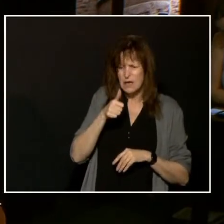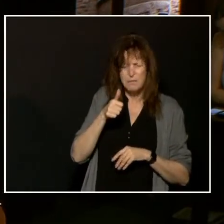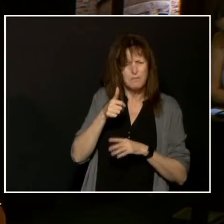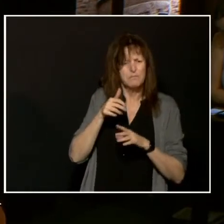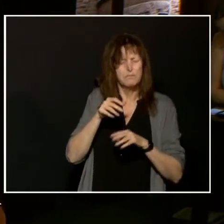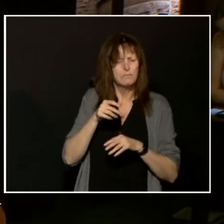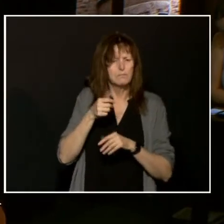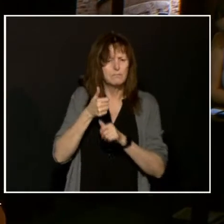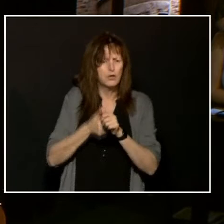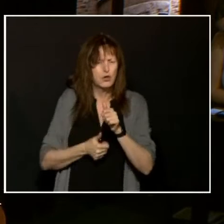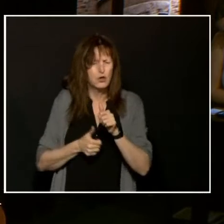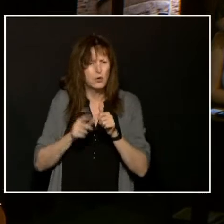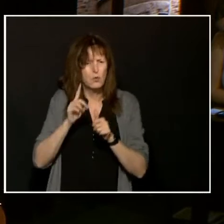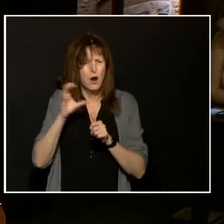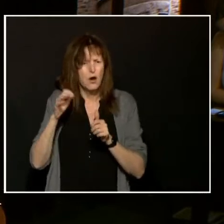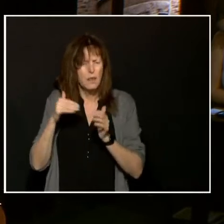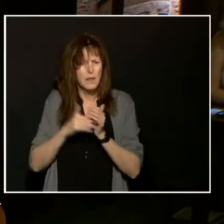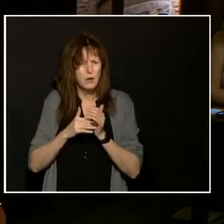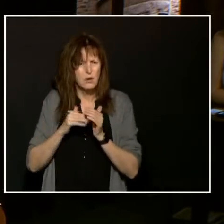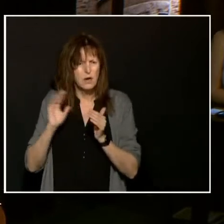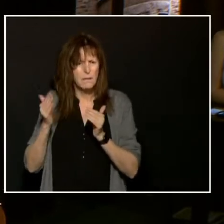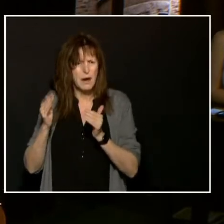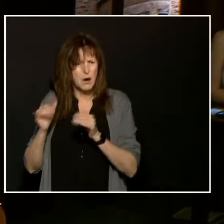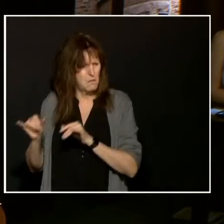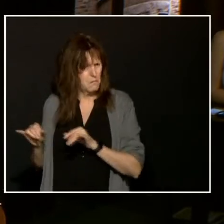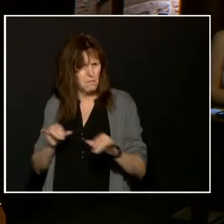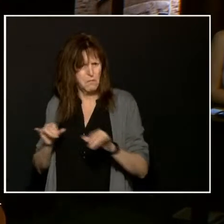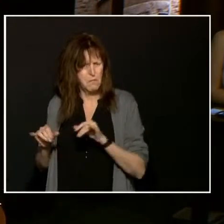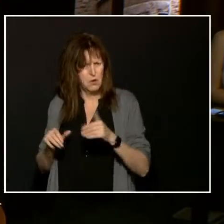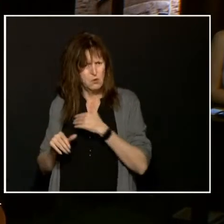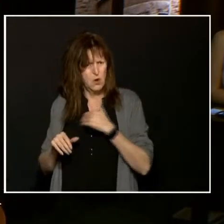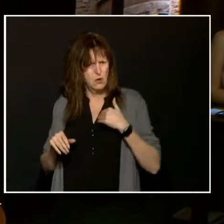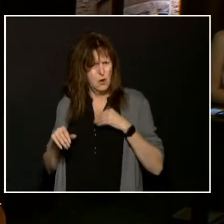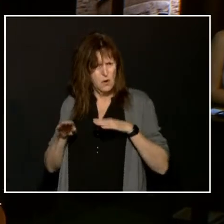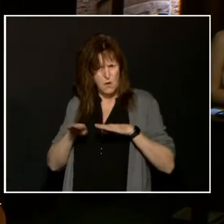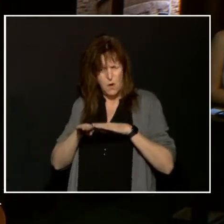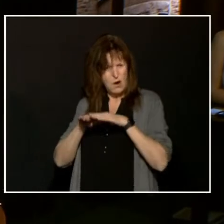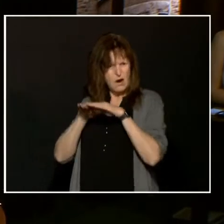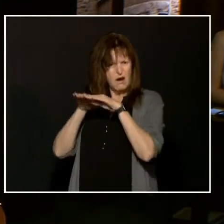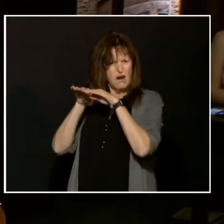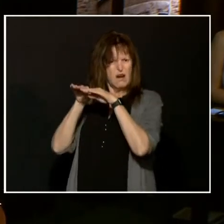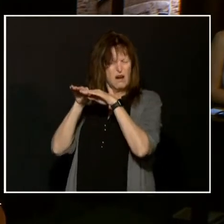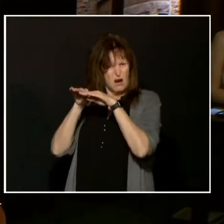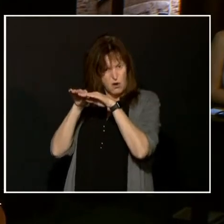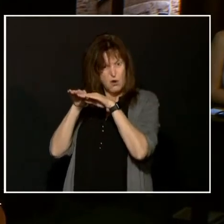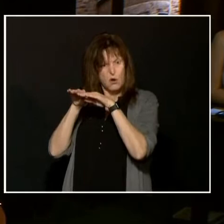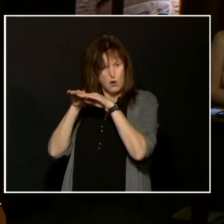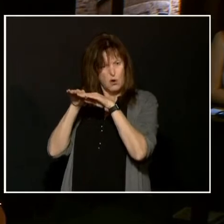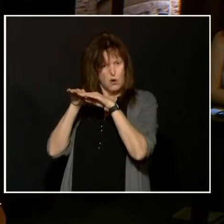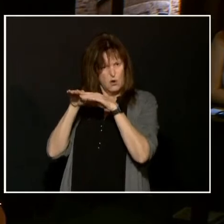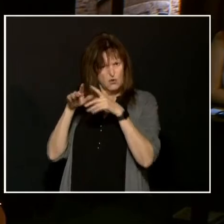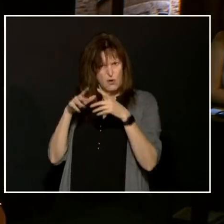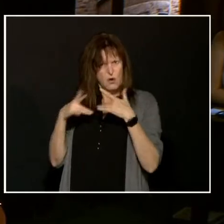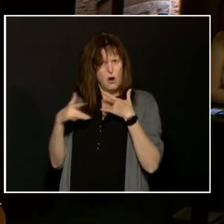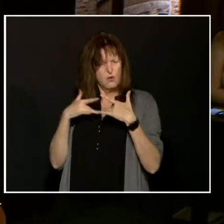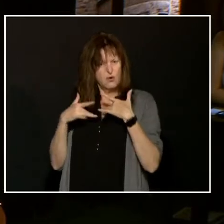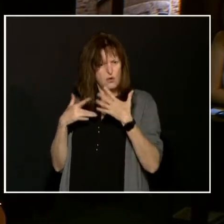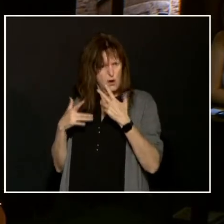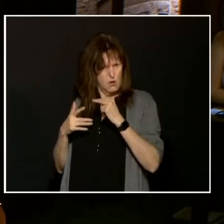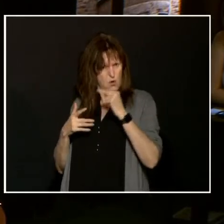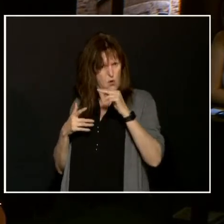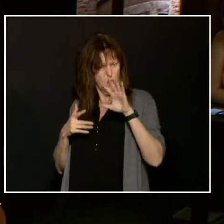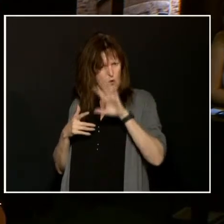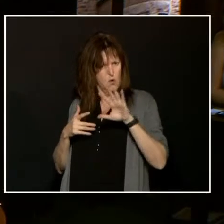Toronto's area in terms of the number of cases that are rising, and it's particularly concerning to the health region up here. So,